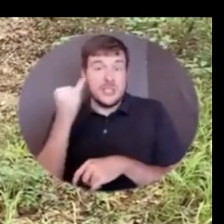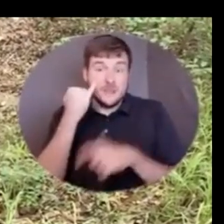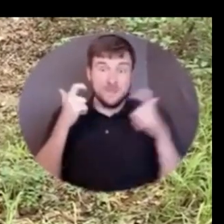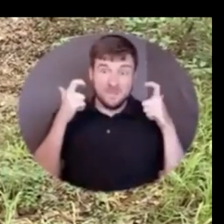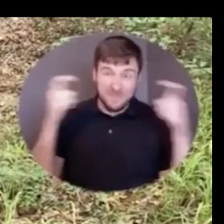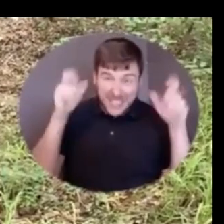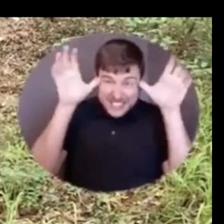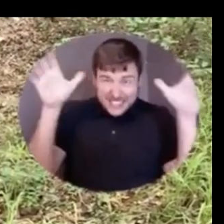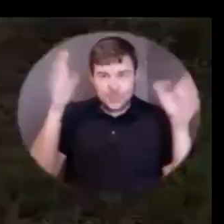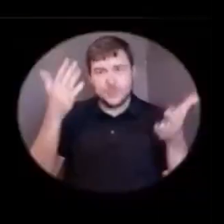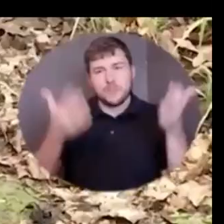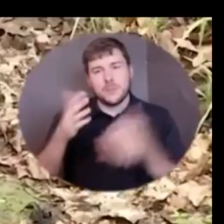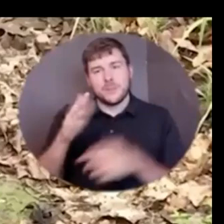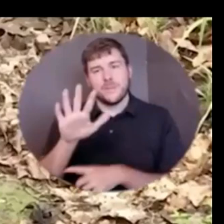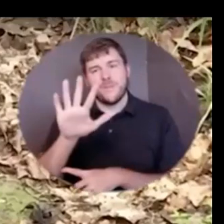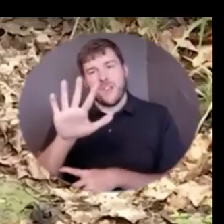more like 5 inches long.